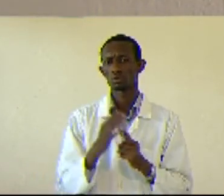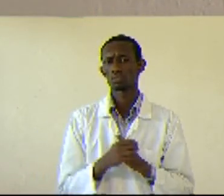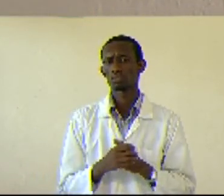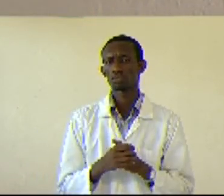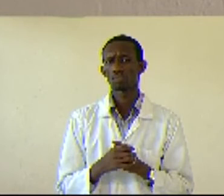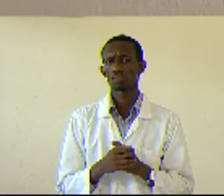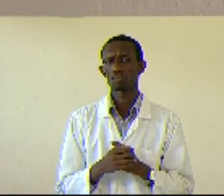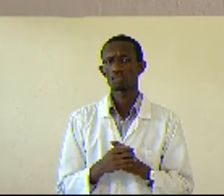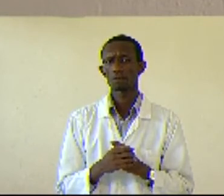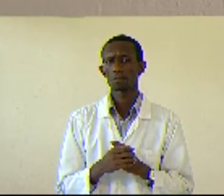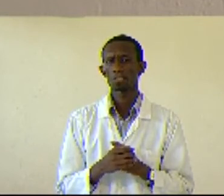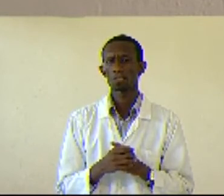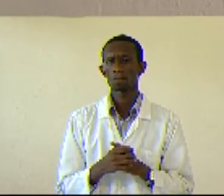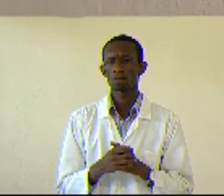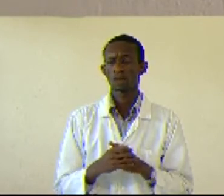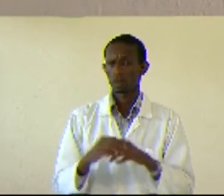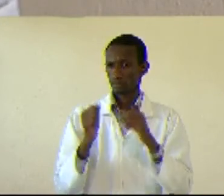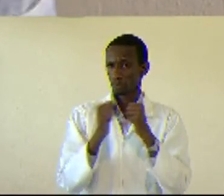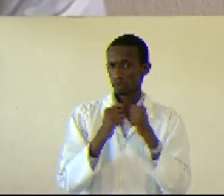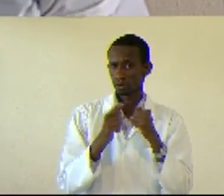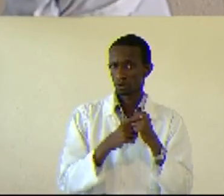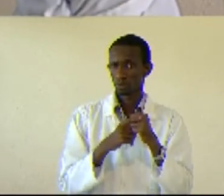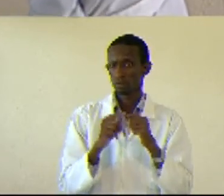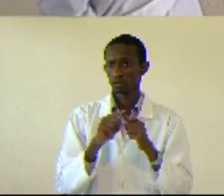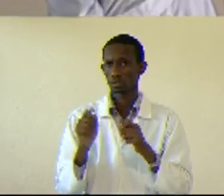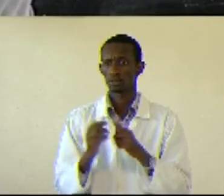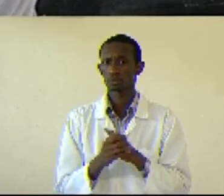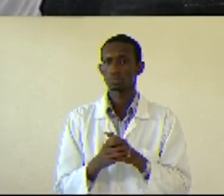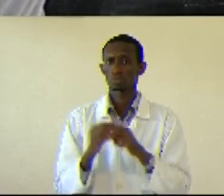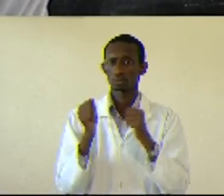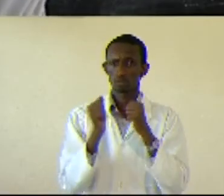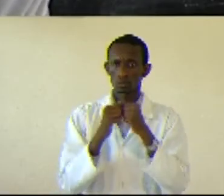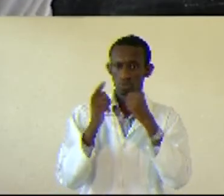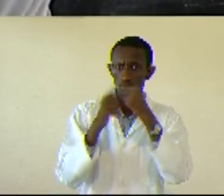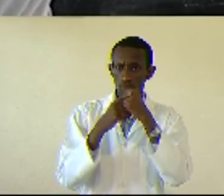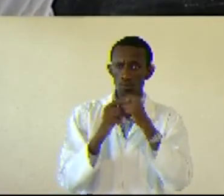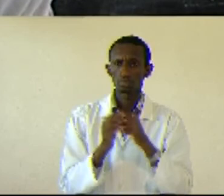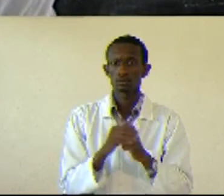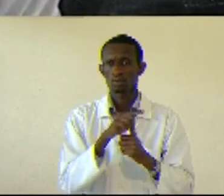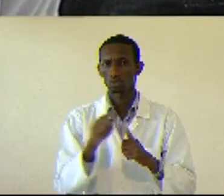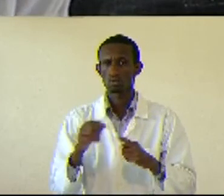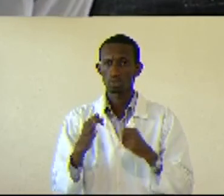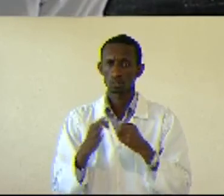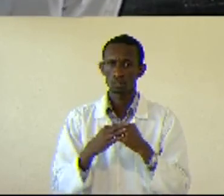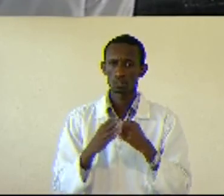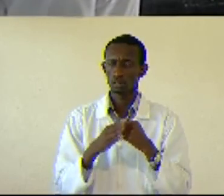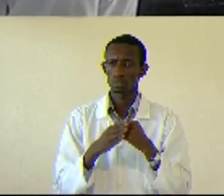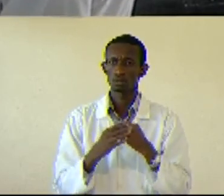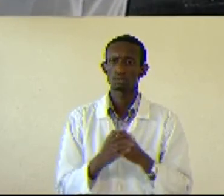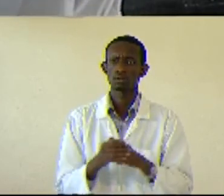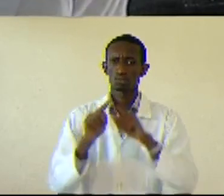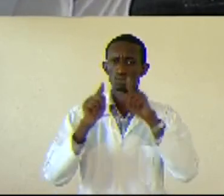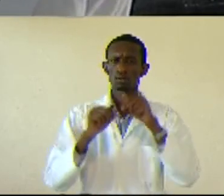16 over 9 is a constant. So you get 16 over 9 integral